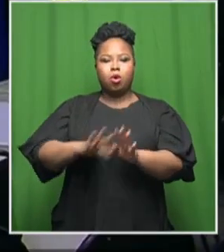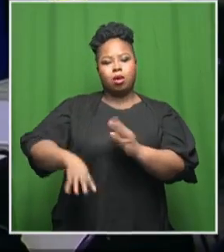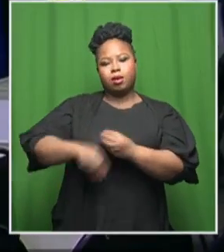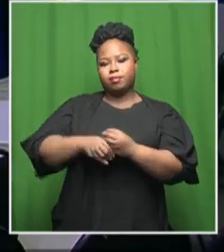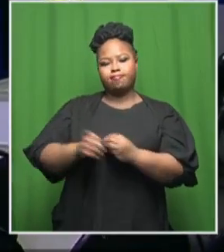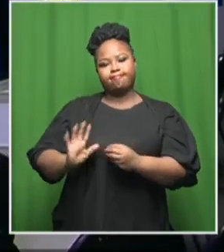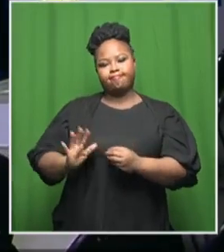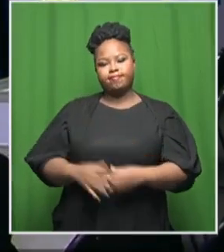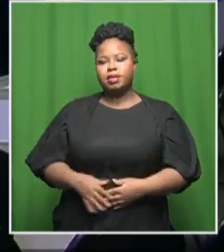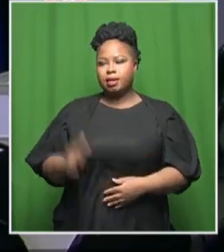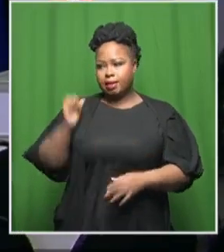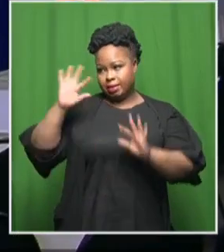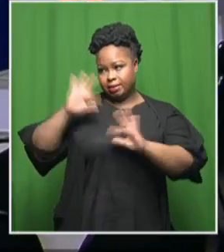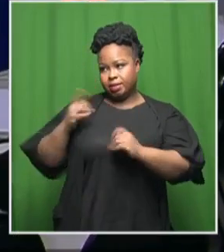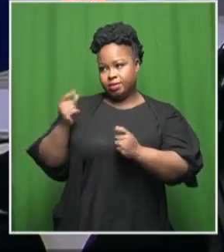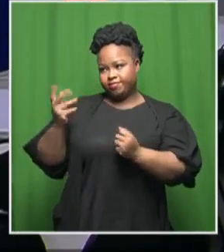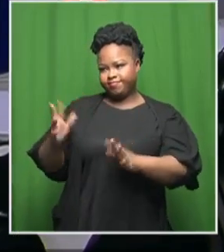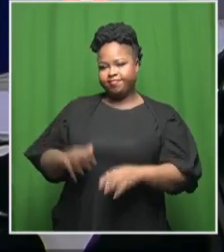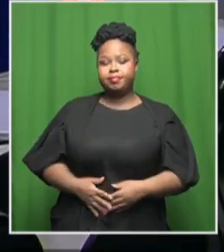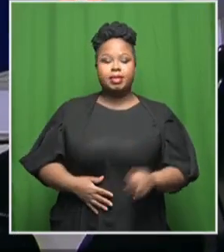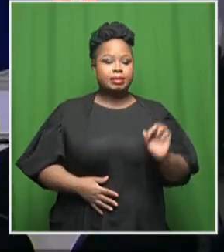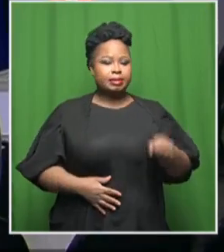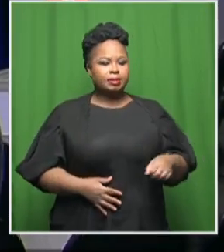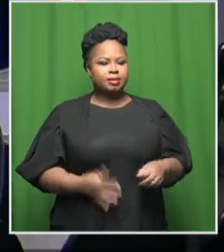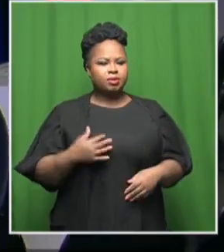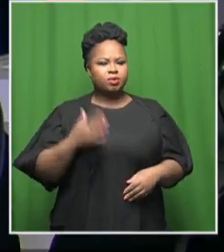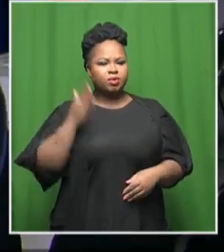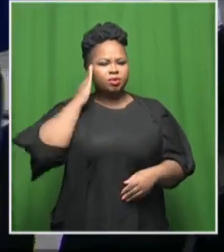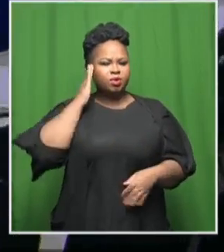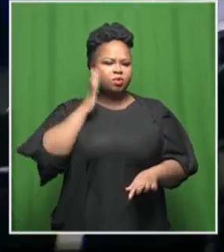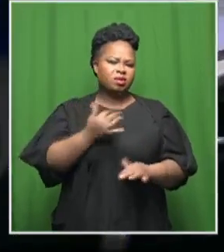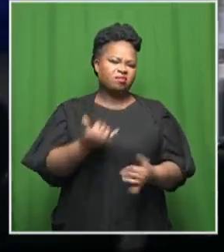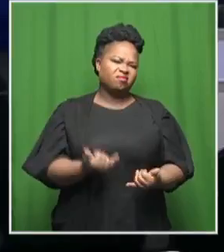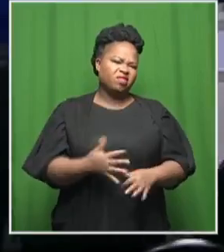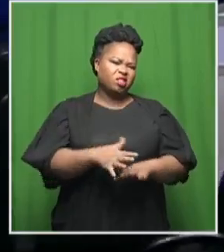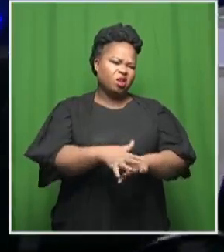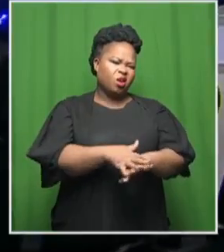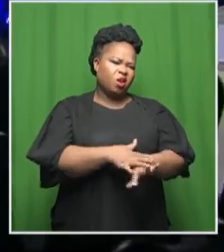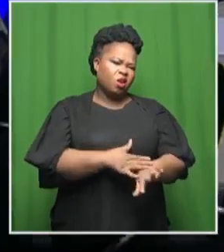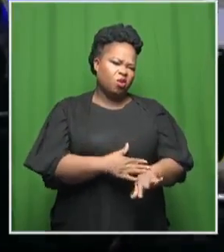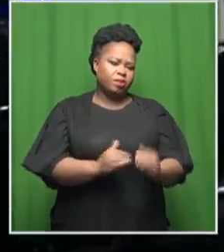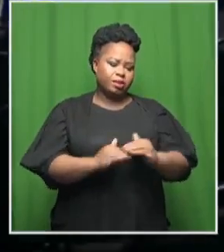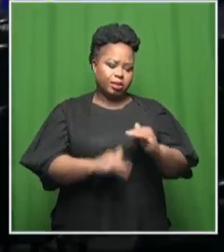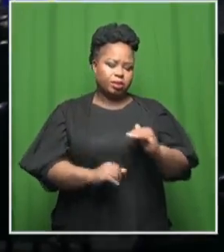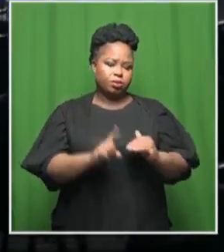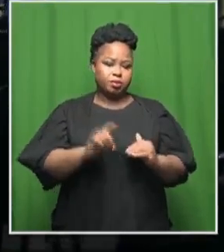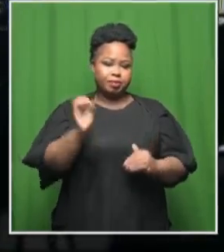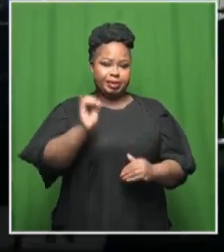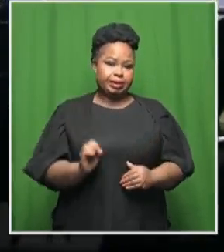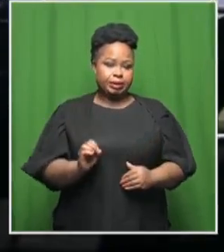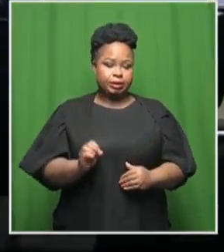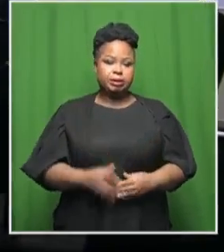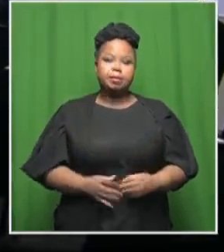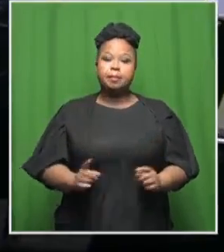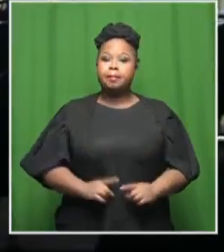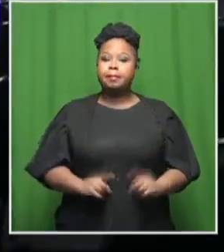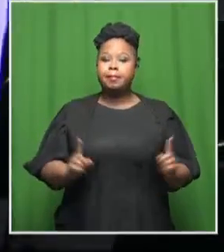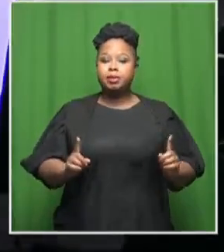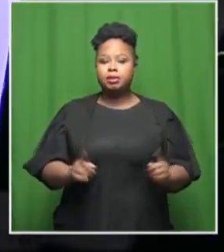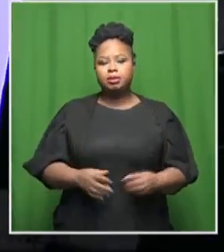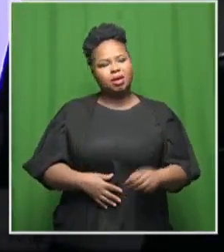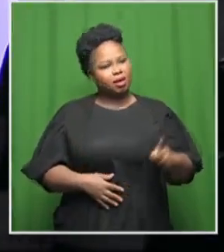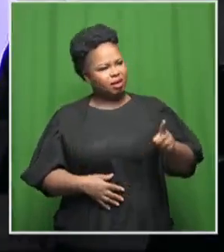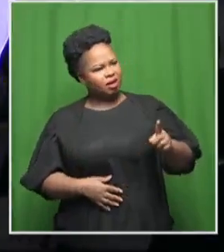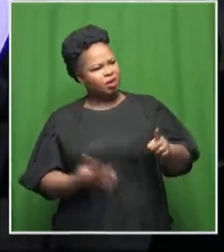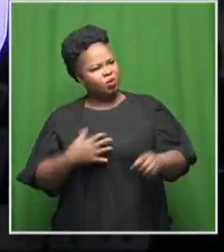All right, so voting. Now, we know that it's very slow at the moment. Obviously, we're still below 1%, but actually, let me